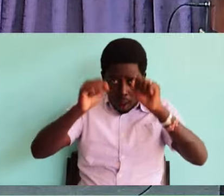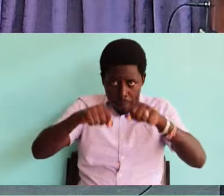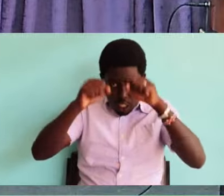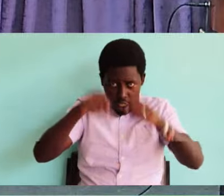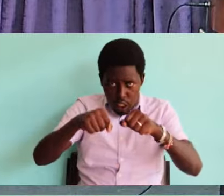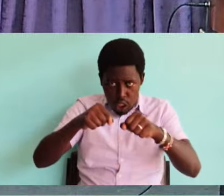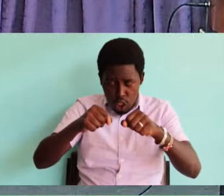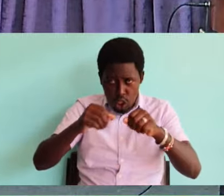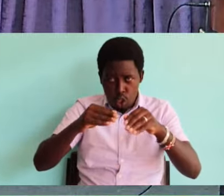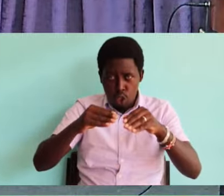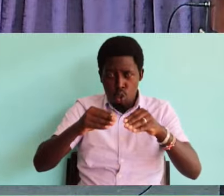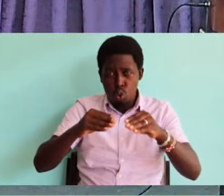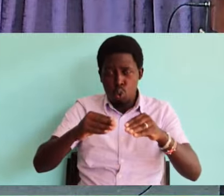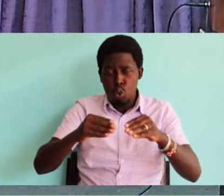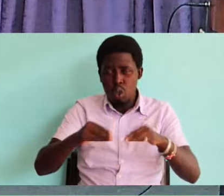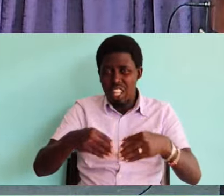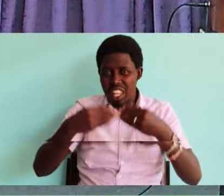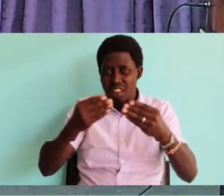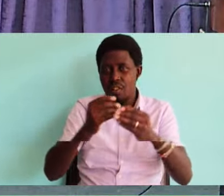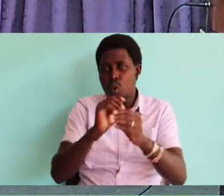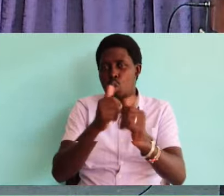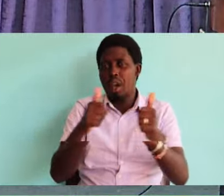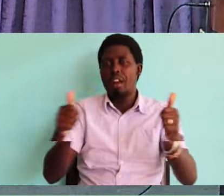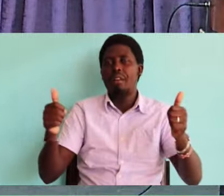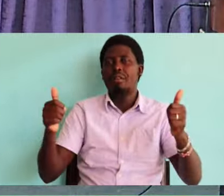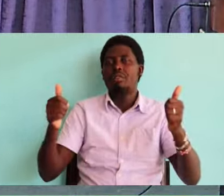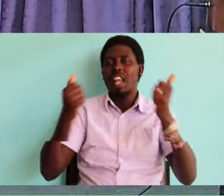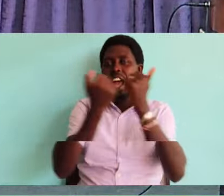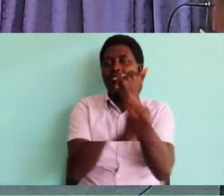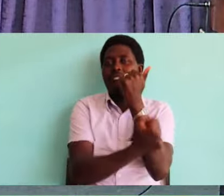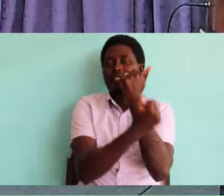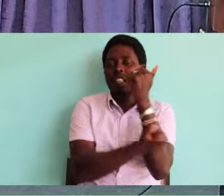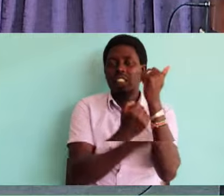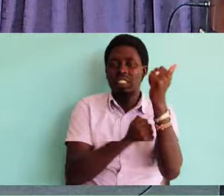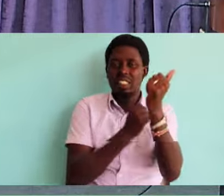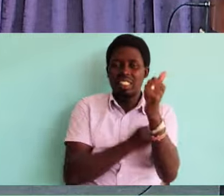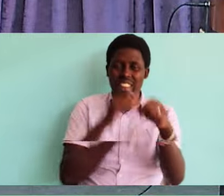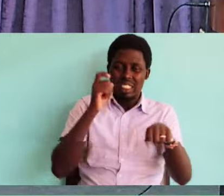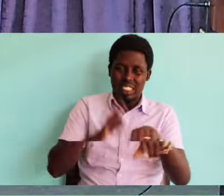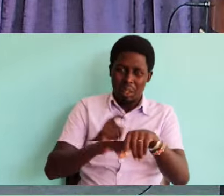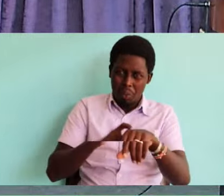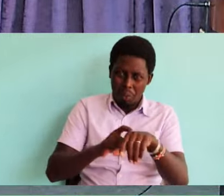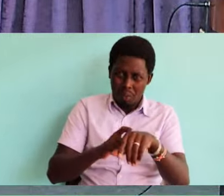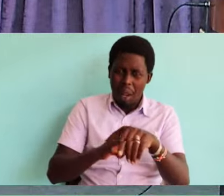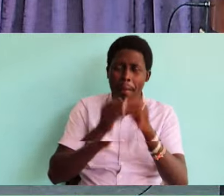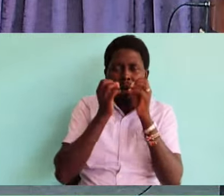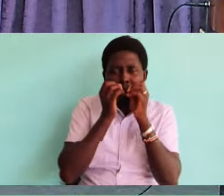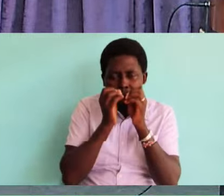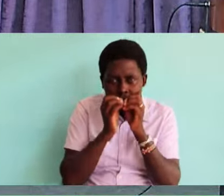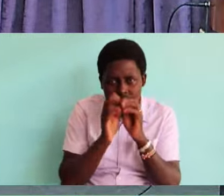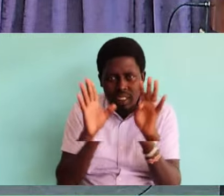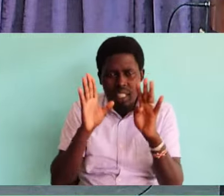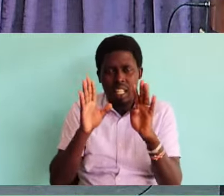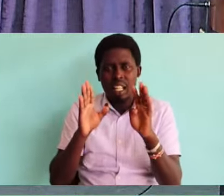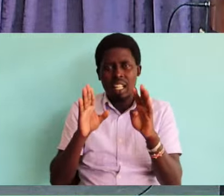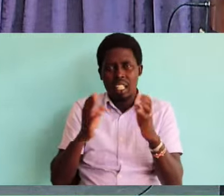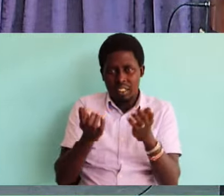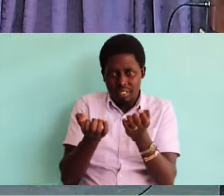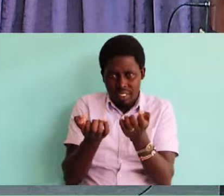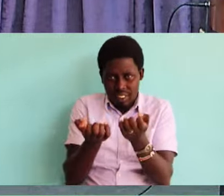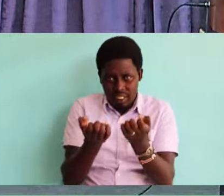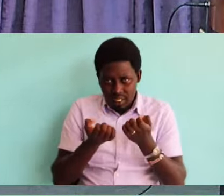produce wealth." After they have been blessed, after they have received all this from the